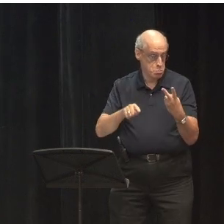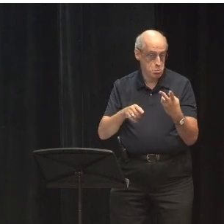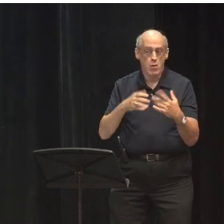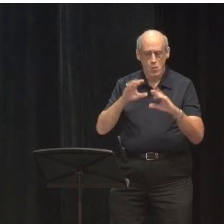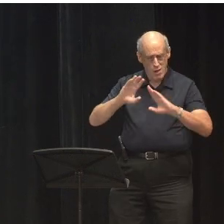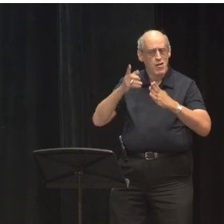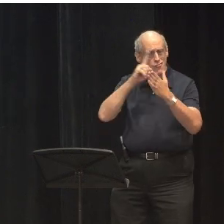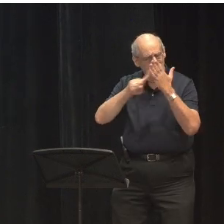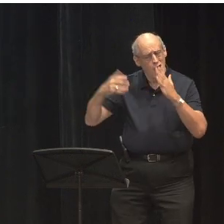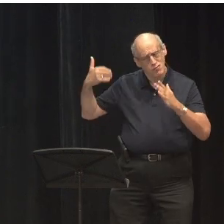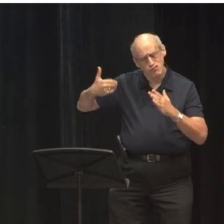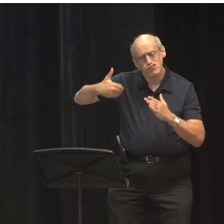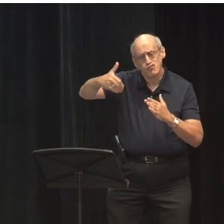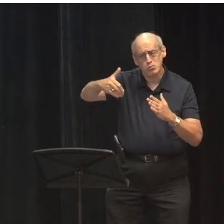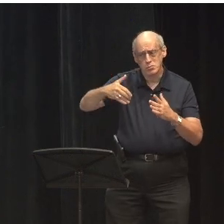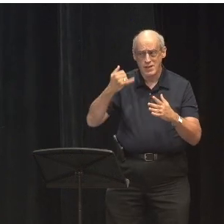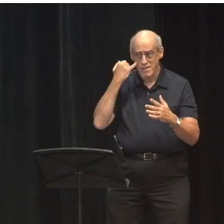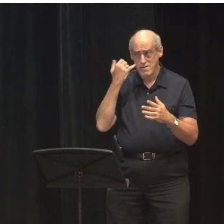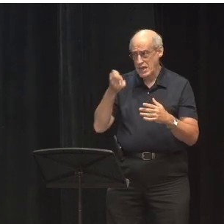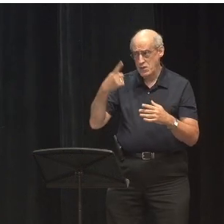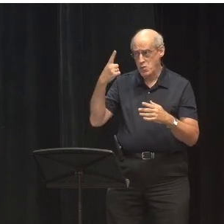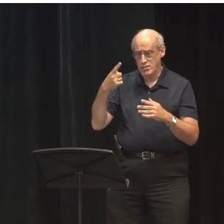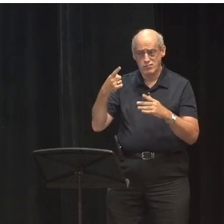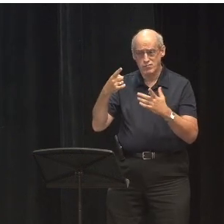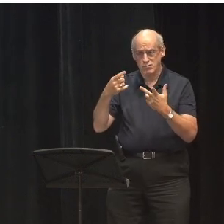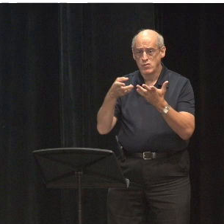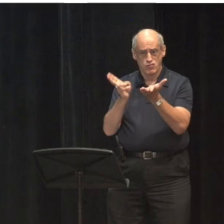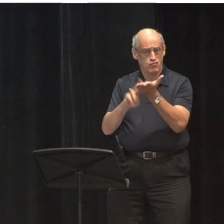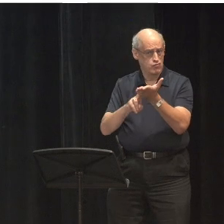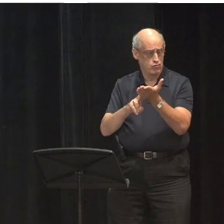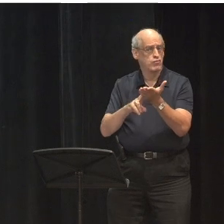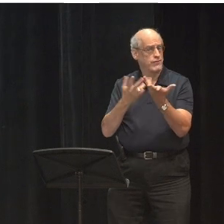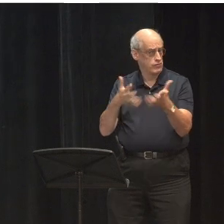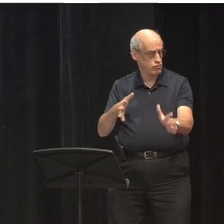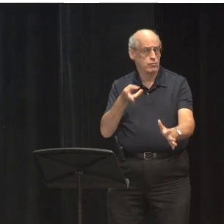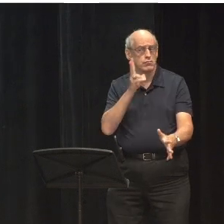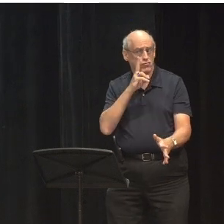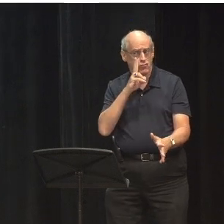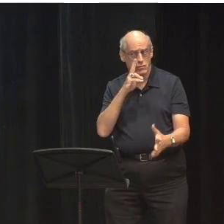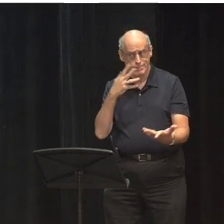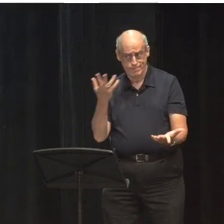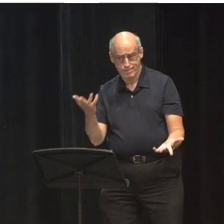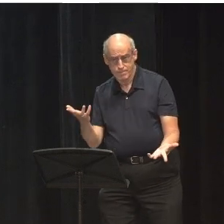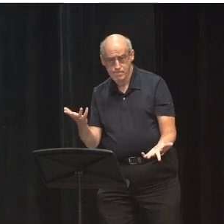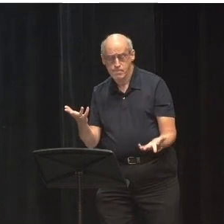We'll keep checking to see if any of the folks who had registered to speak come on online, and then we will,